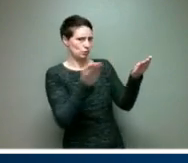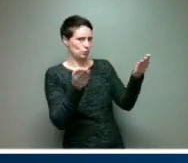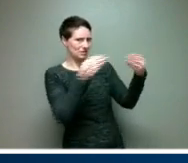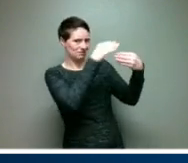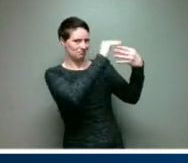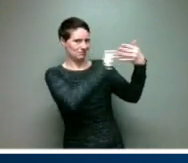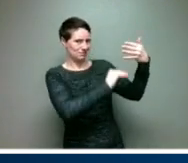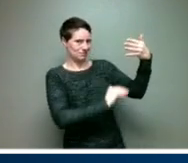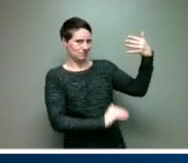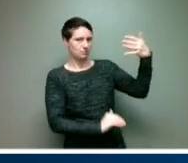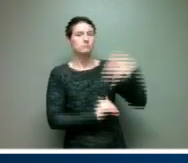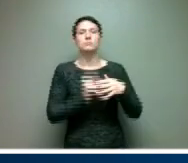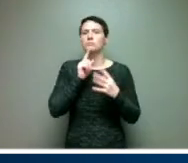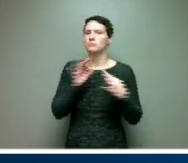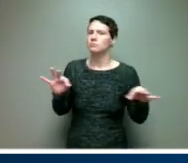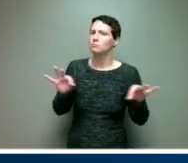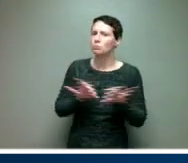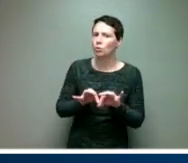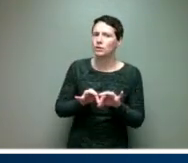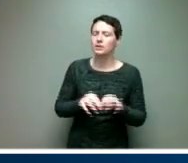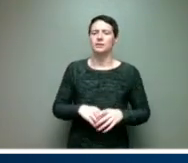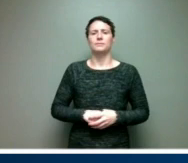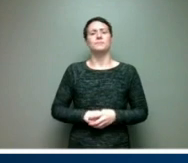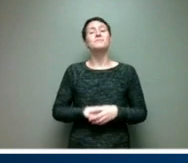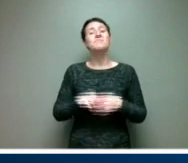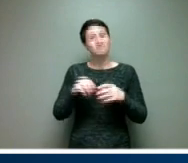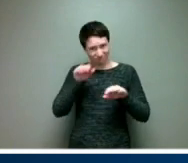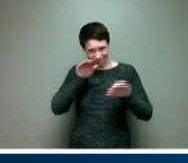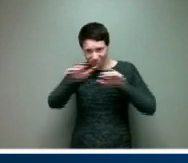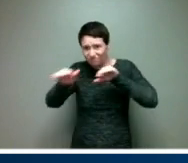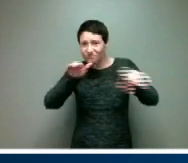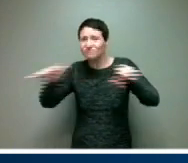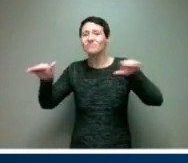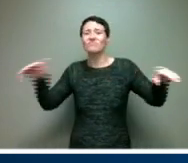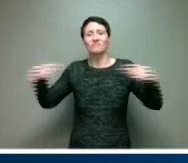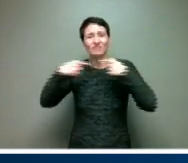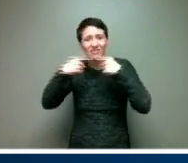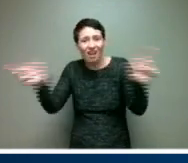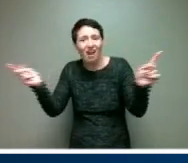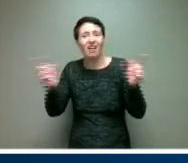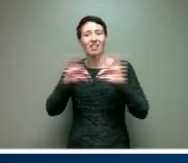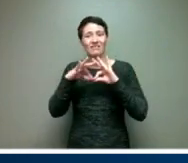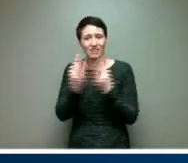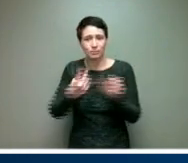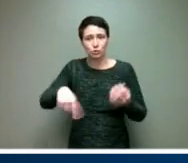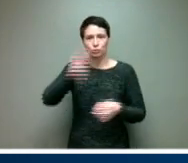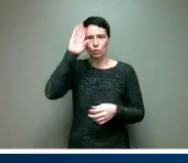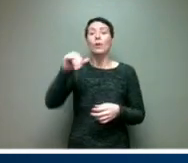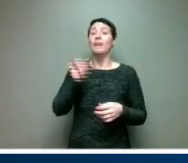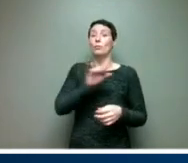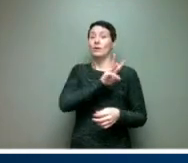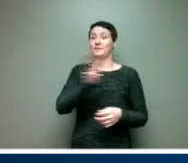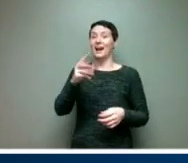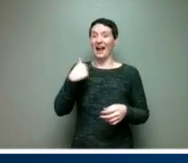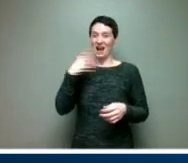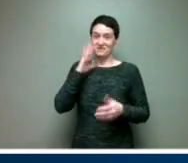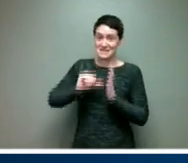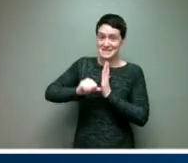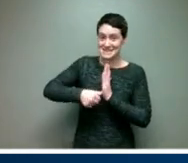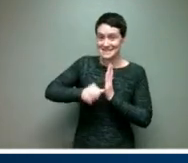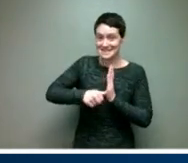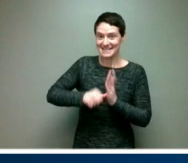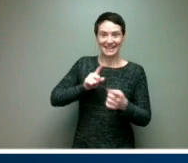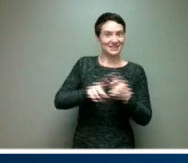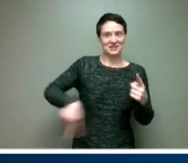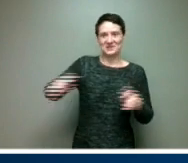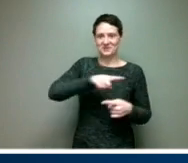very important that our families know on that website. I'll repeat it again until everyone can say it with me.